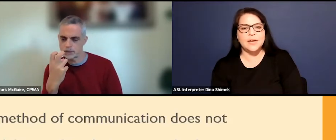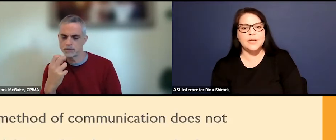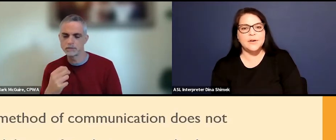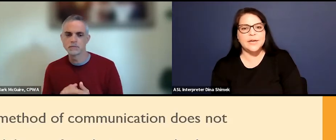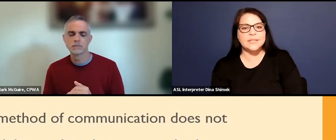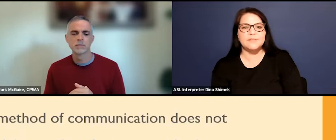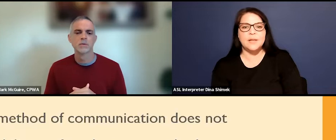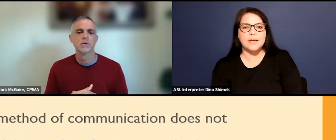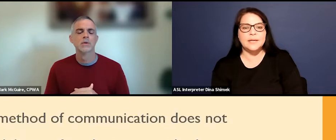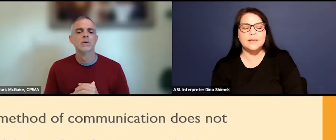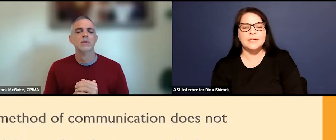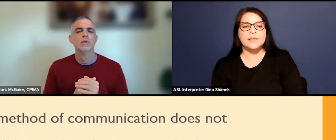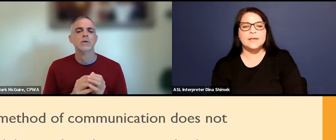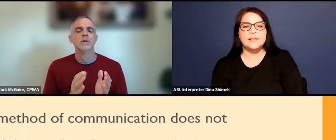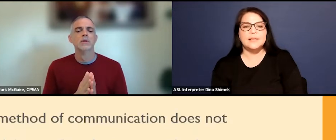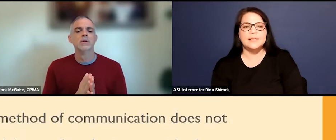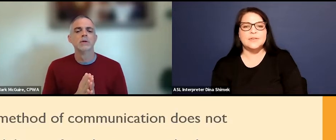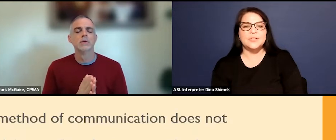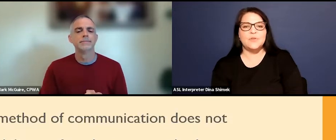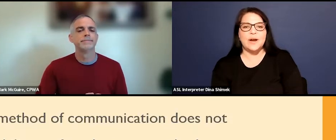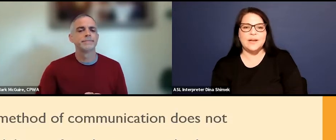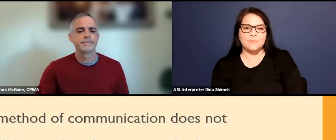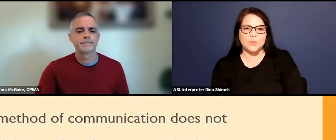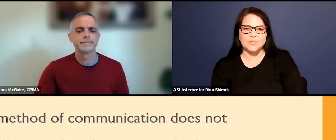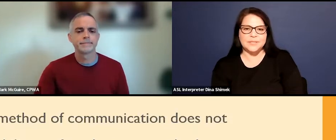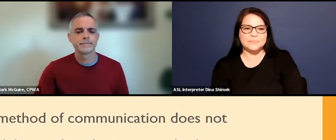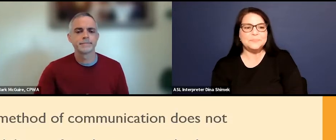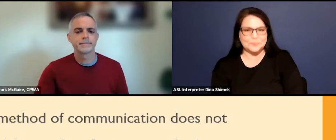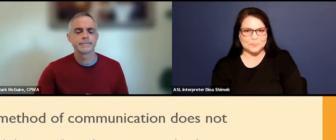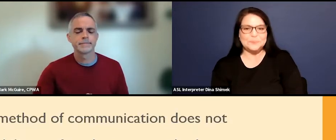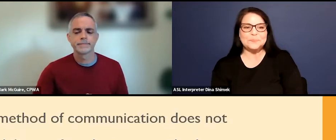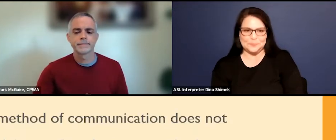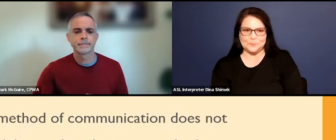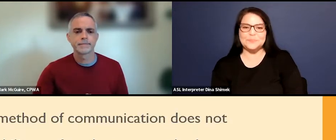deaf or hard of hearing, deaf, blind, that there's a variety of modes.